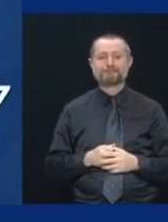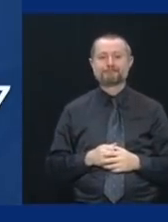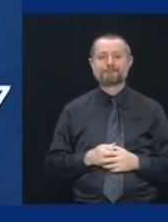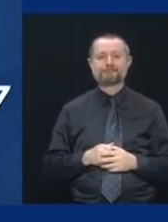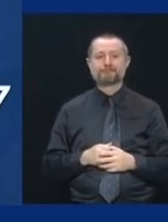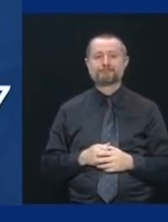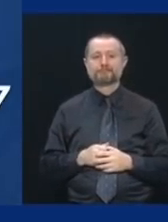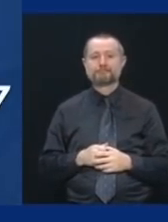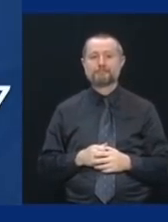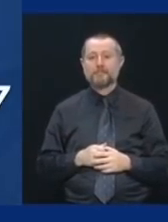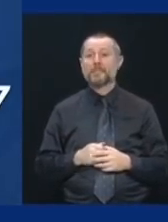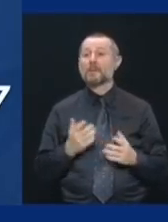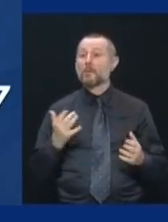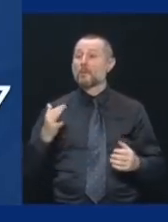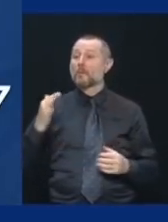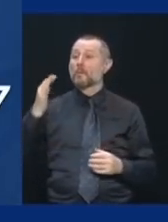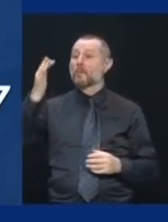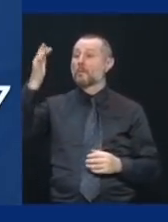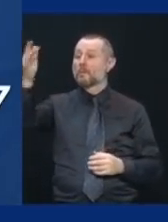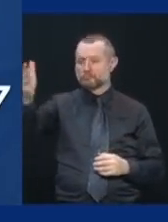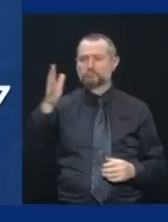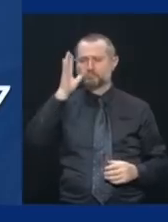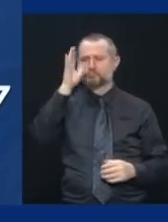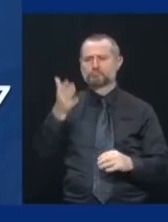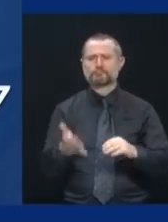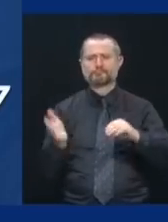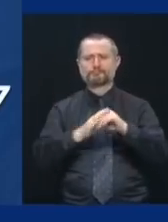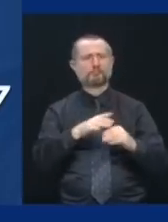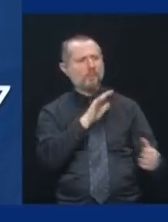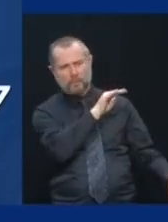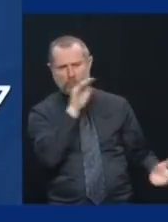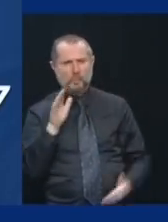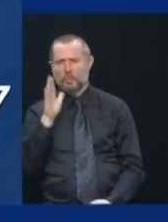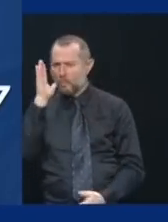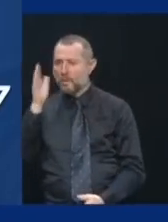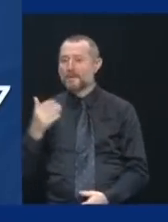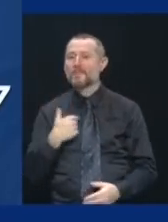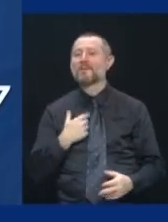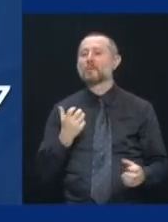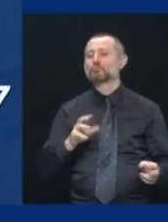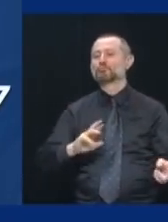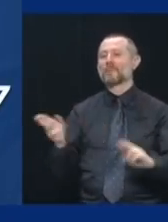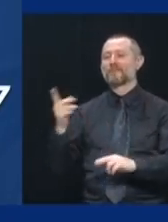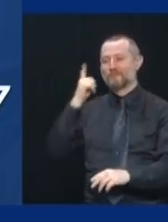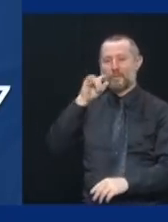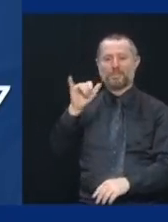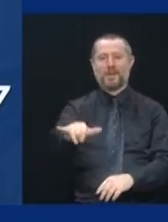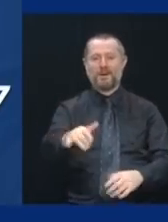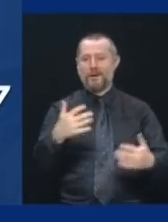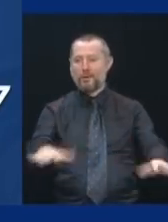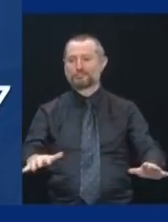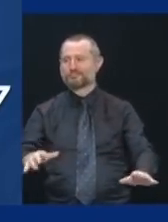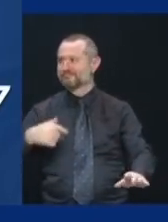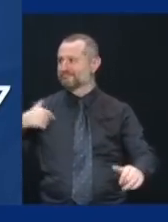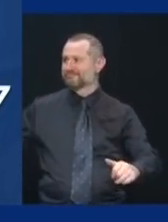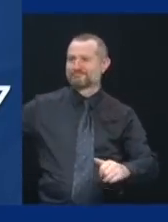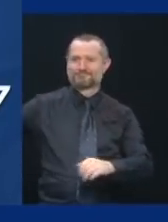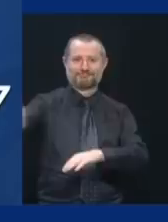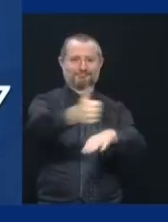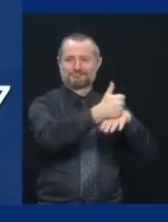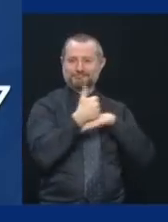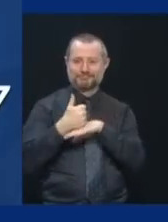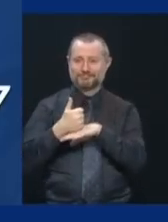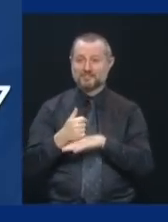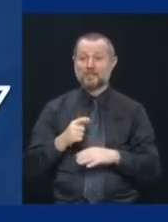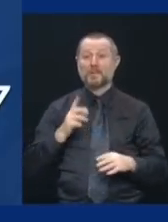supply will increase, and we want to be ready when that supply increases. We have prioritized healthcare